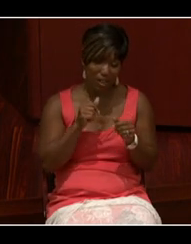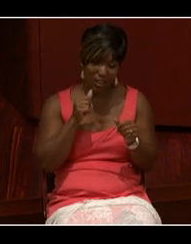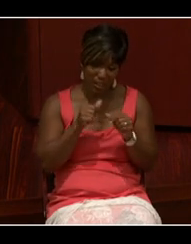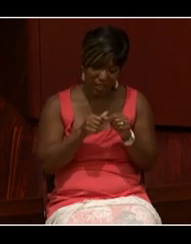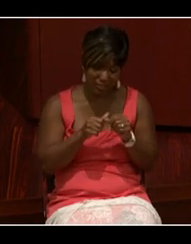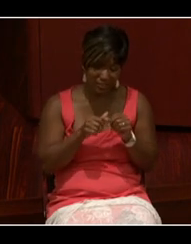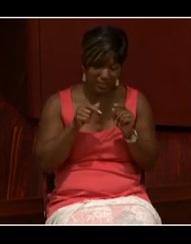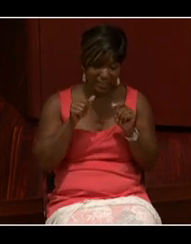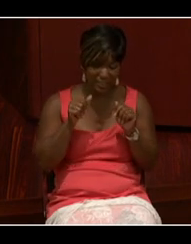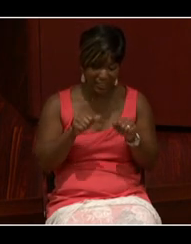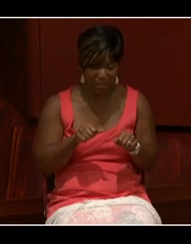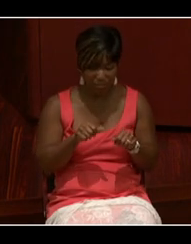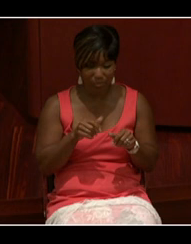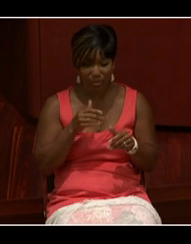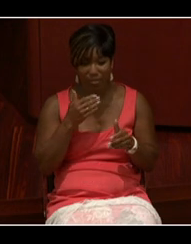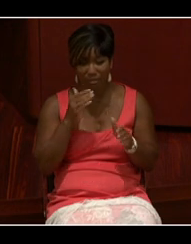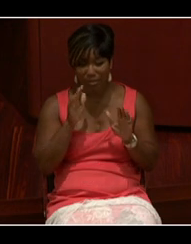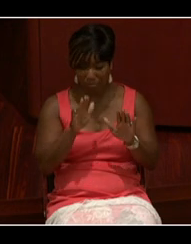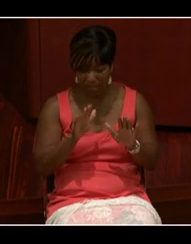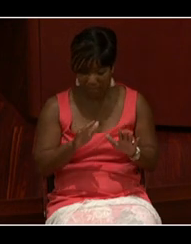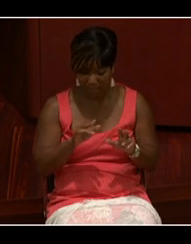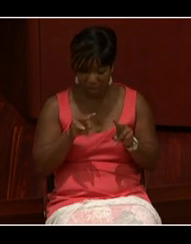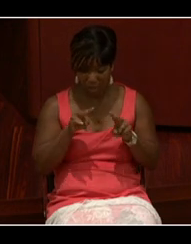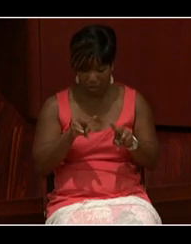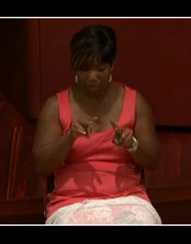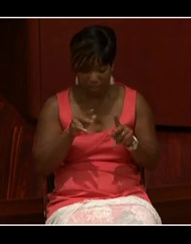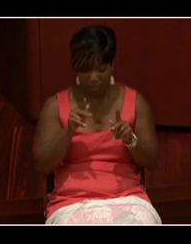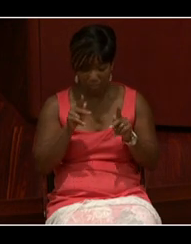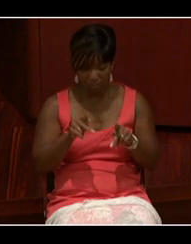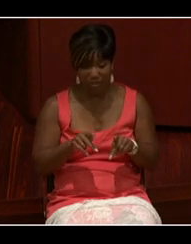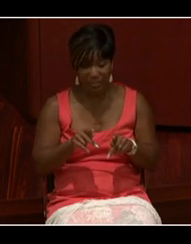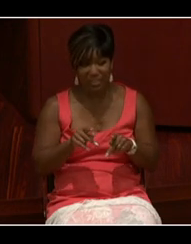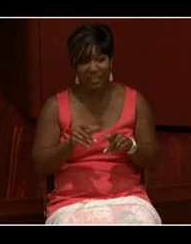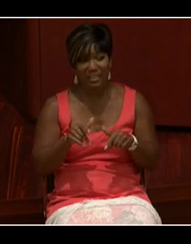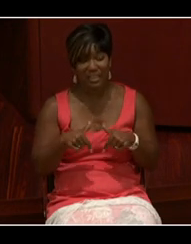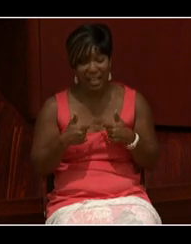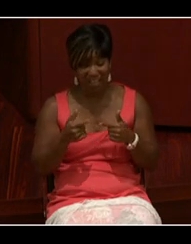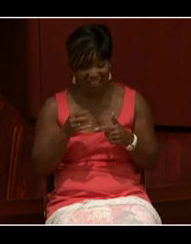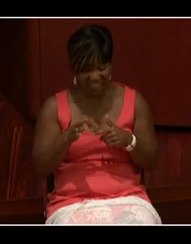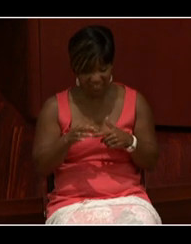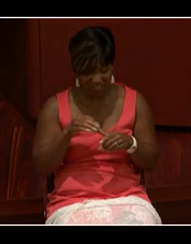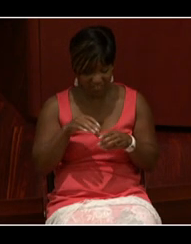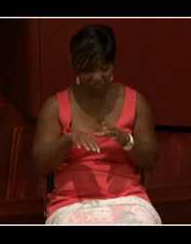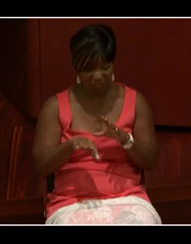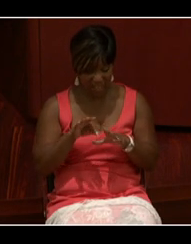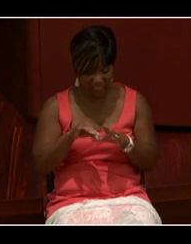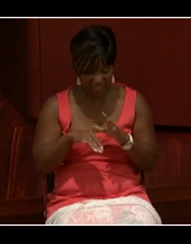look into a person's life if it is found in the inmate case file.